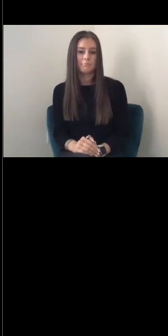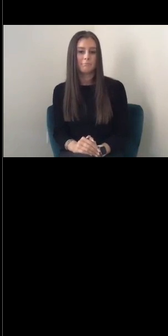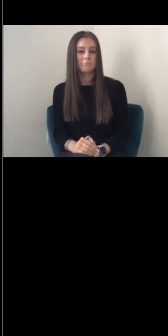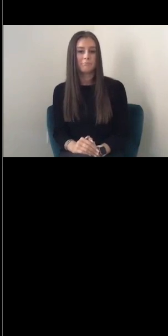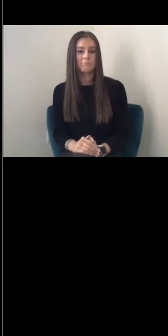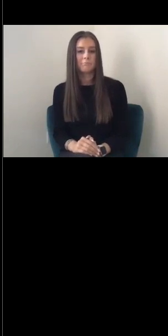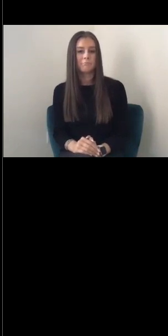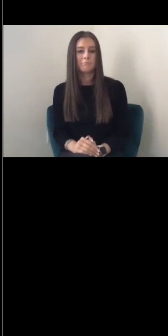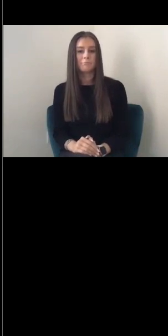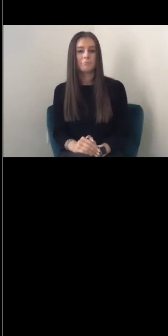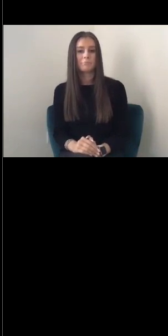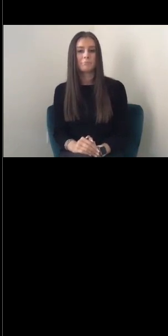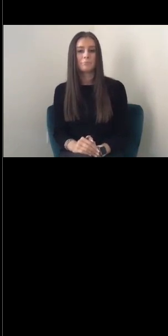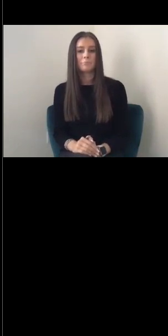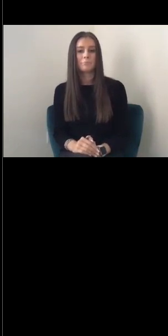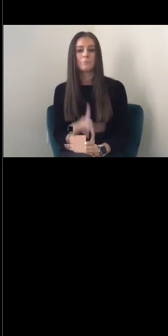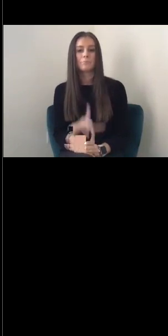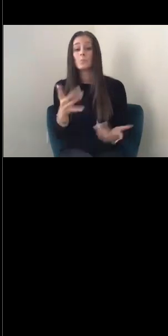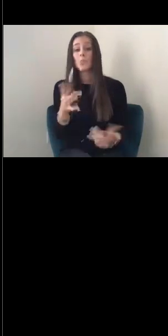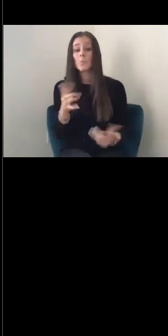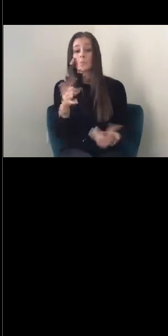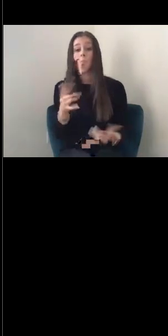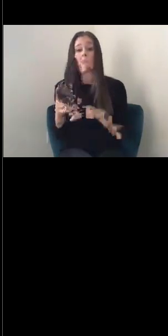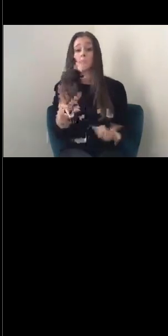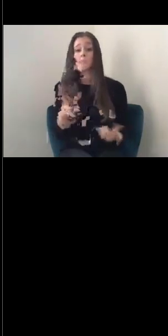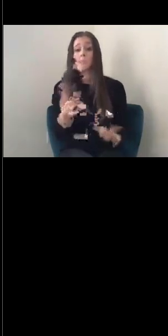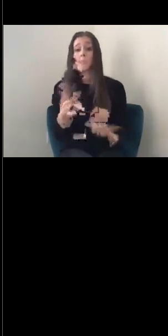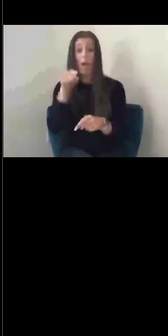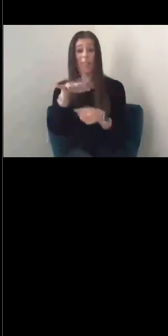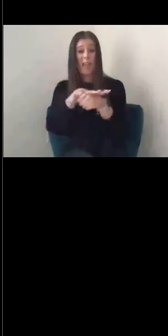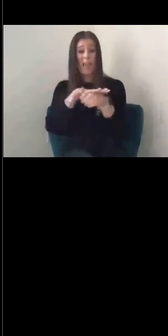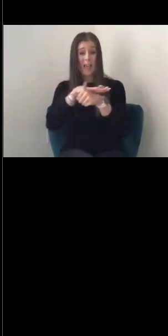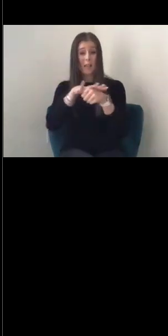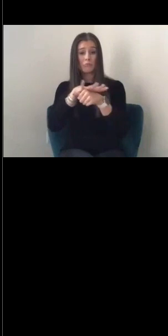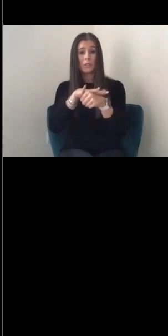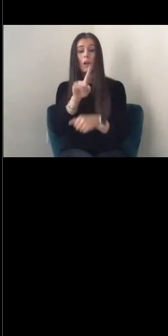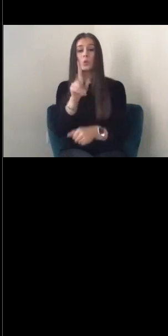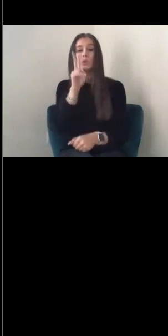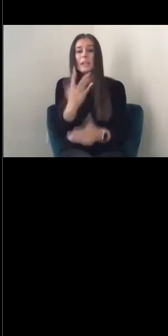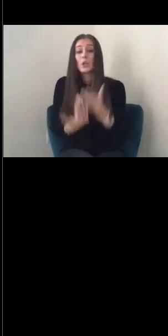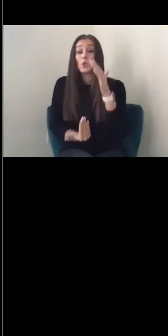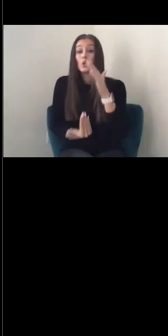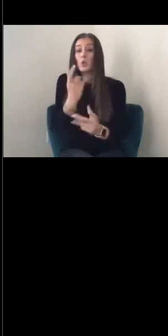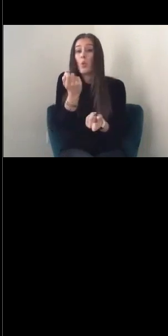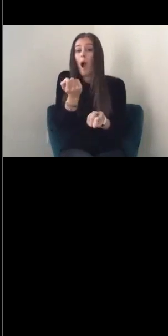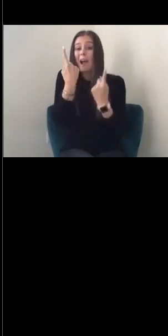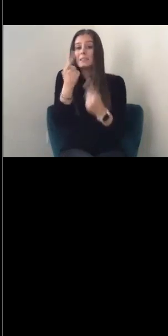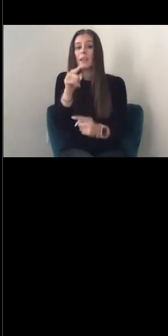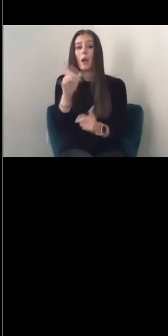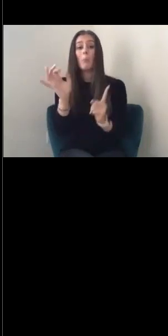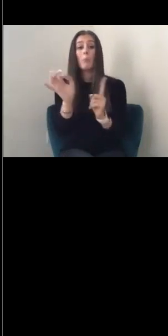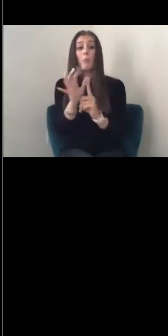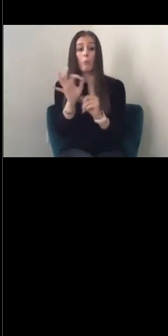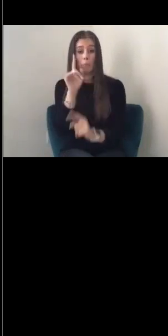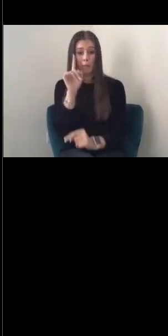Taking a closer look at paths in this area, we've marked the newest proposed refinements in purple, with existing paths